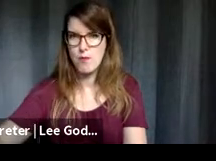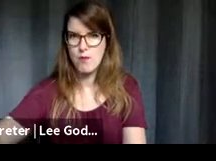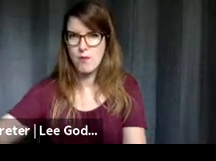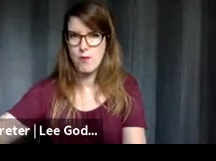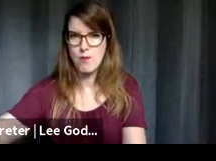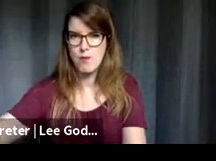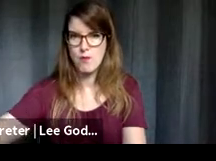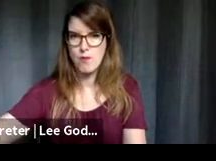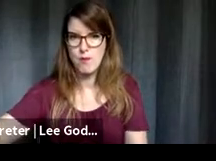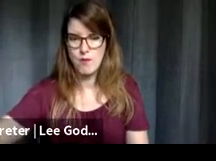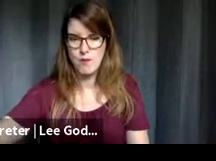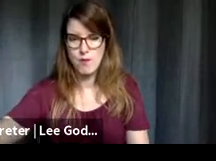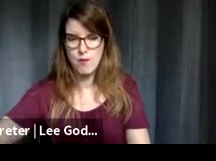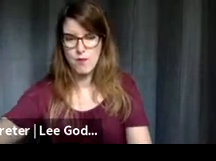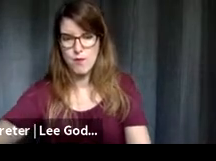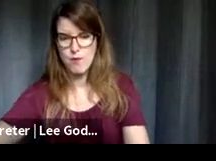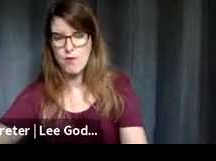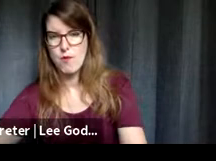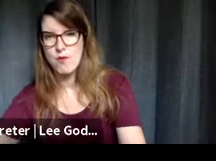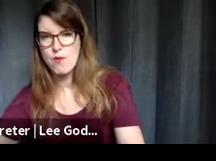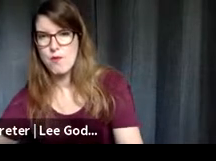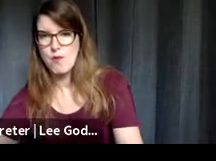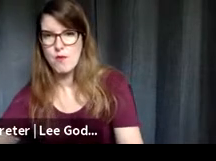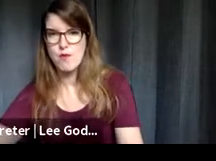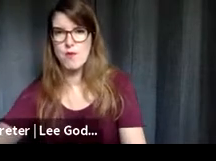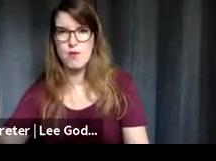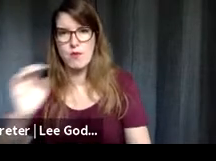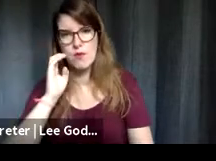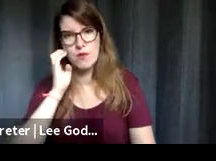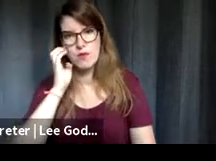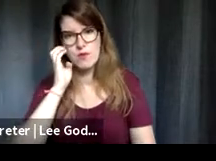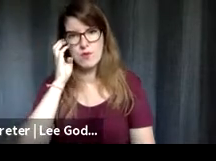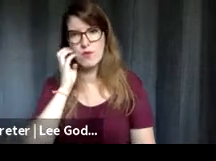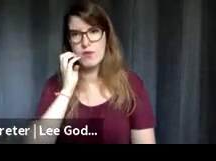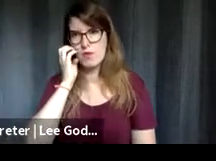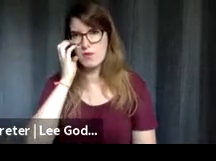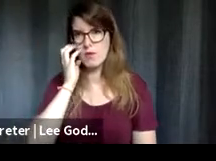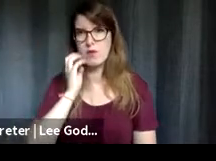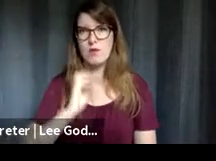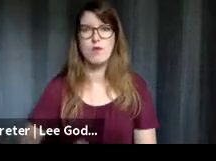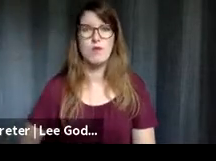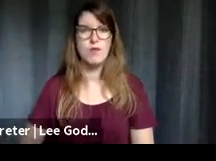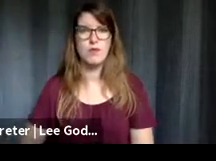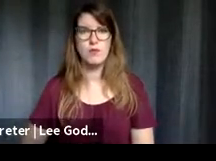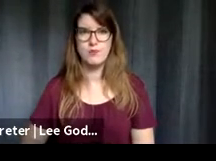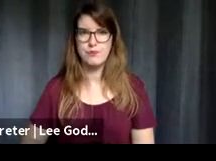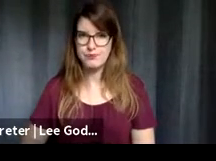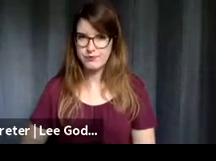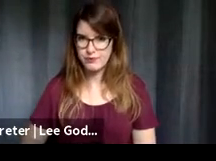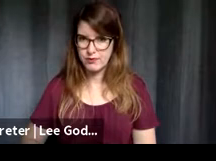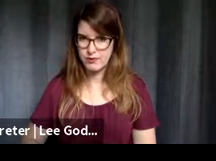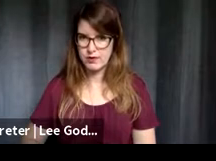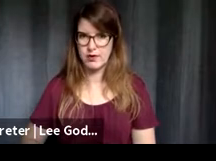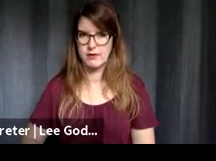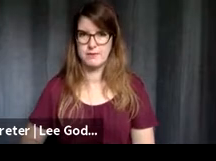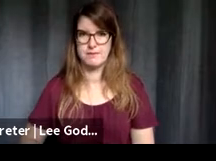10 cities as your reward. The next servant reported, Master, I invested your money and I made 5 times the original amount. Well done, the